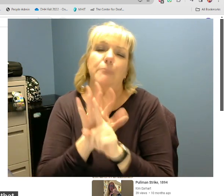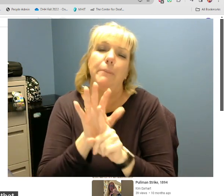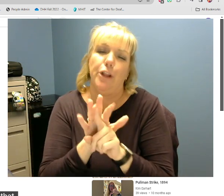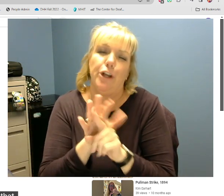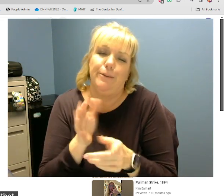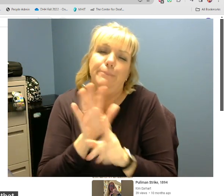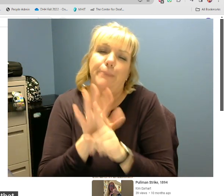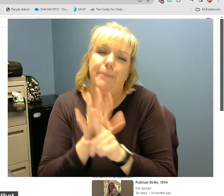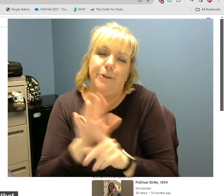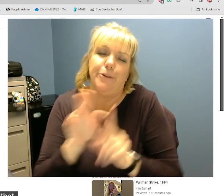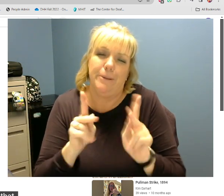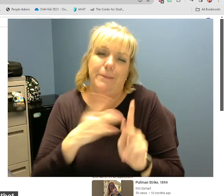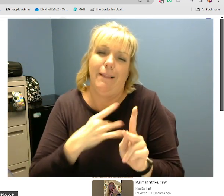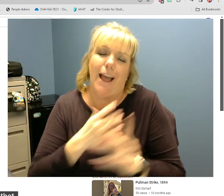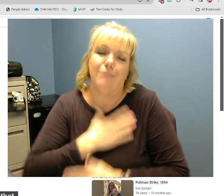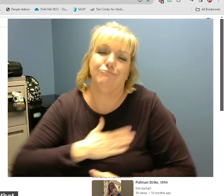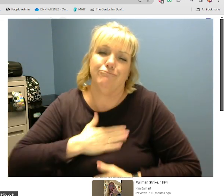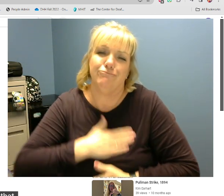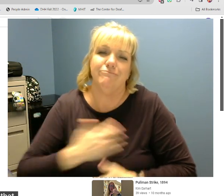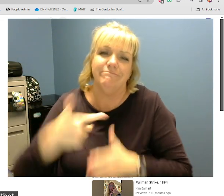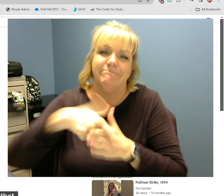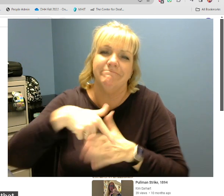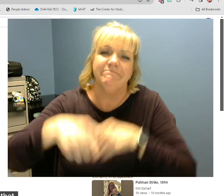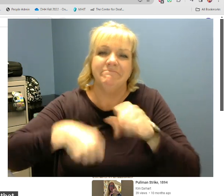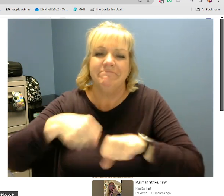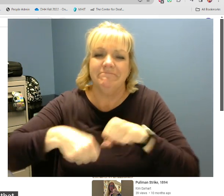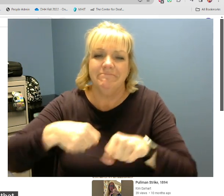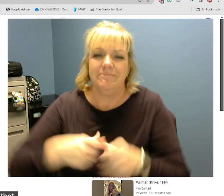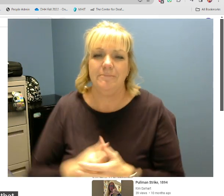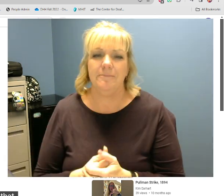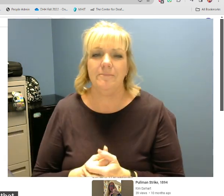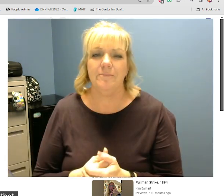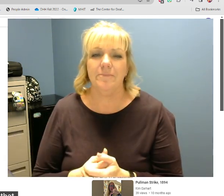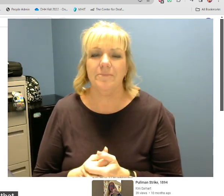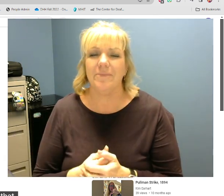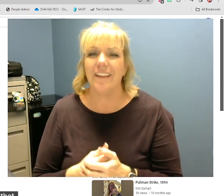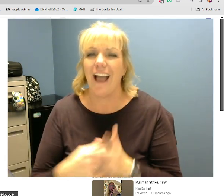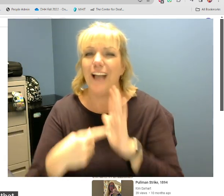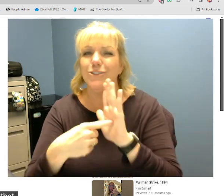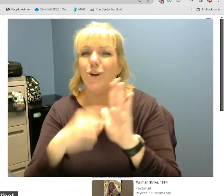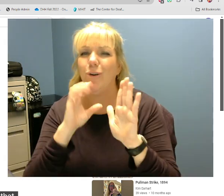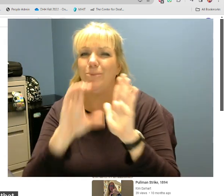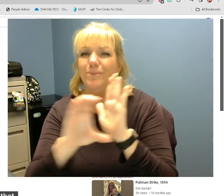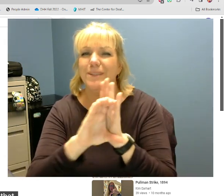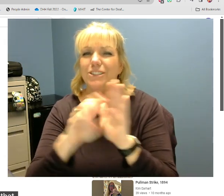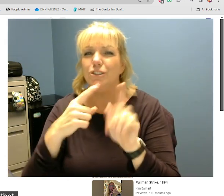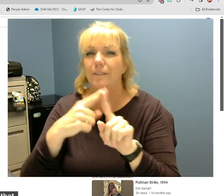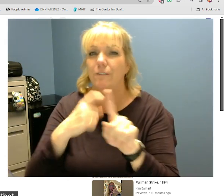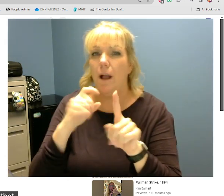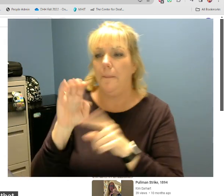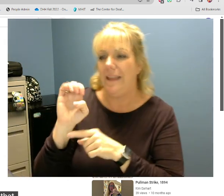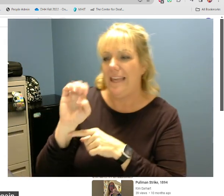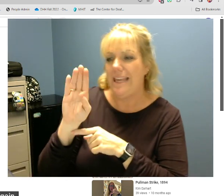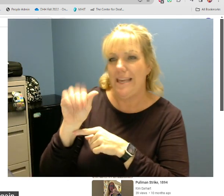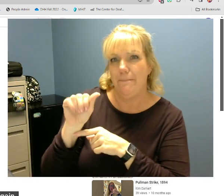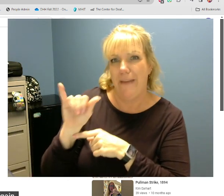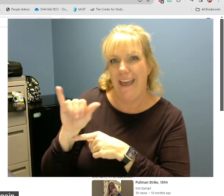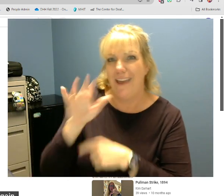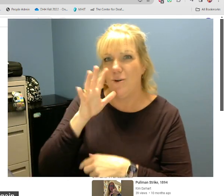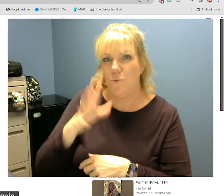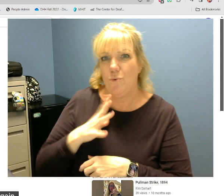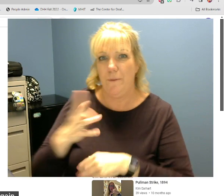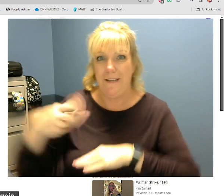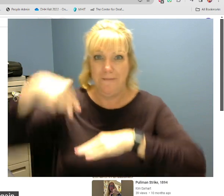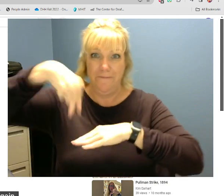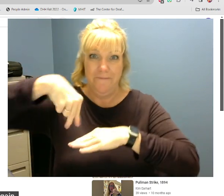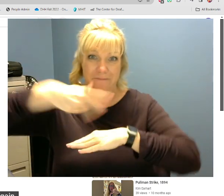And so I gave you an image. I have actually got a photo off eBay of a woman posed next to her bicycle. This is